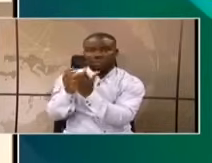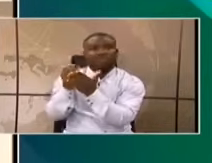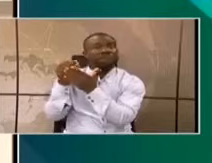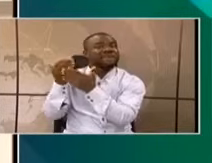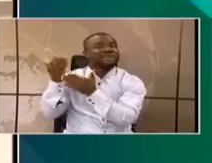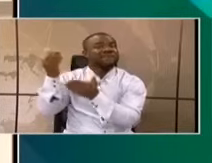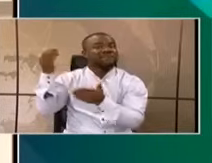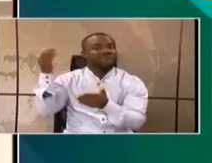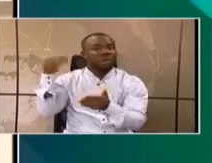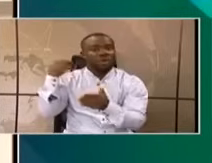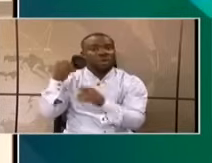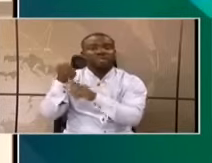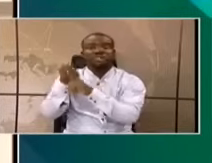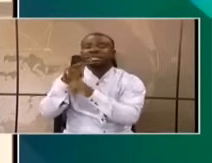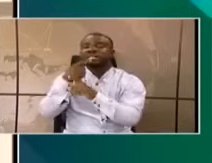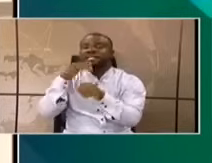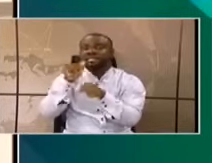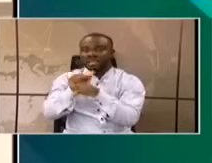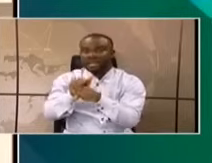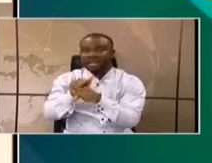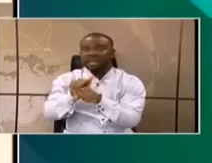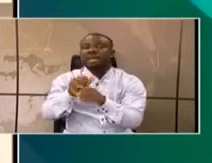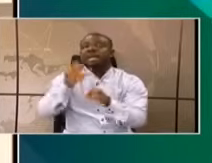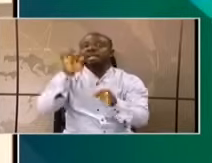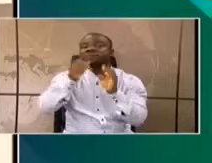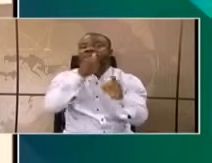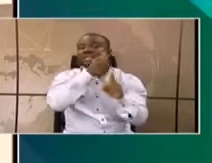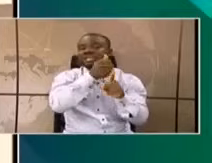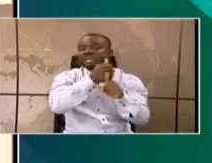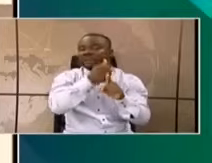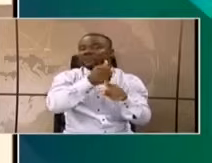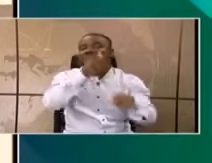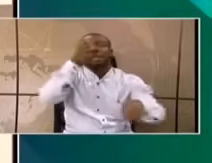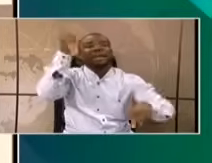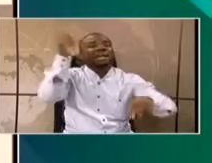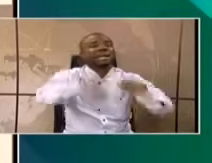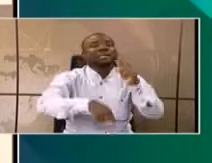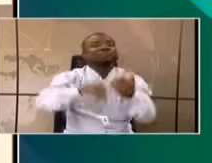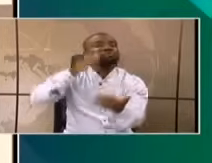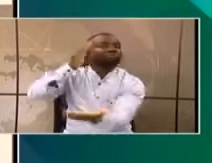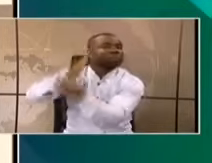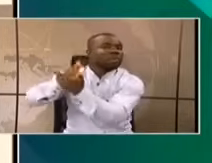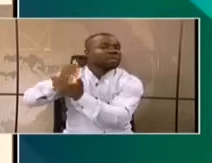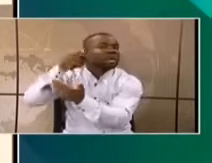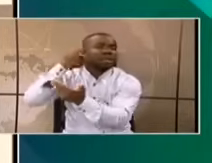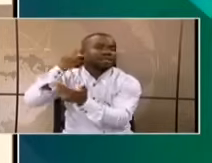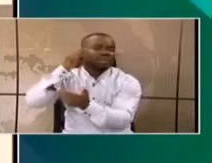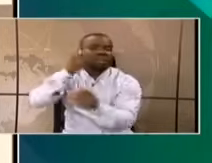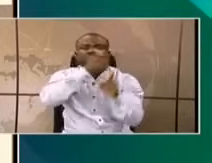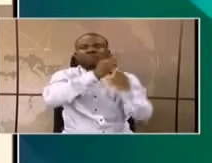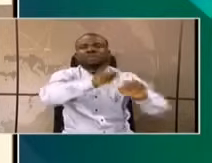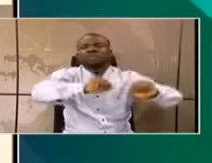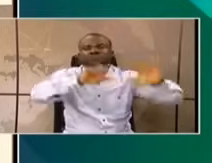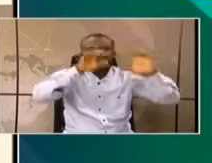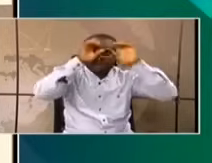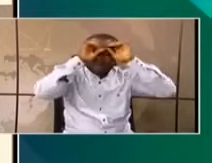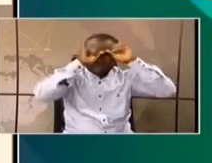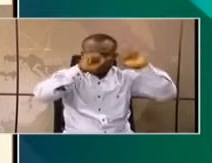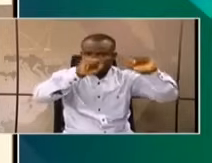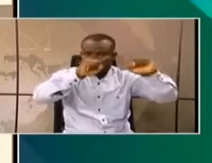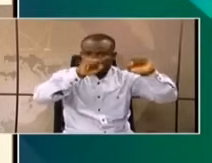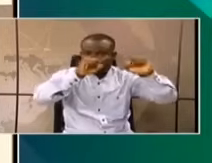job on the line. Obien ho osuma akufado, and I am telling you again,